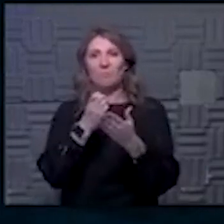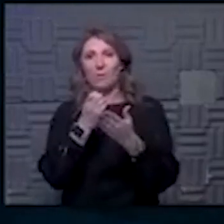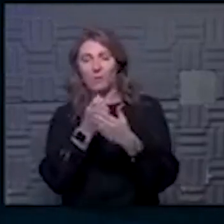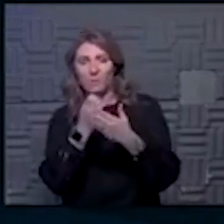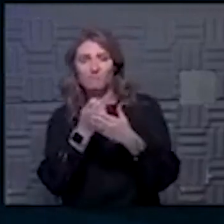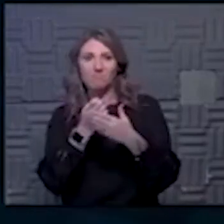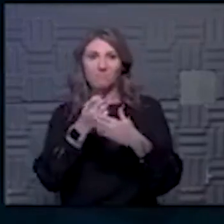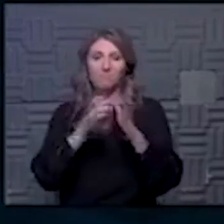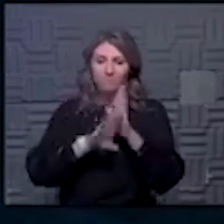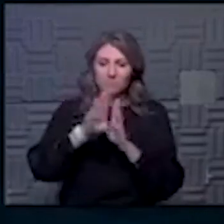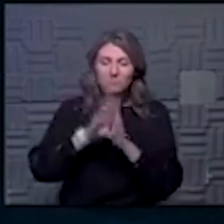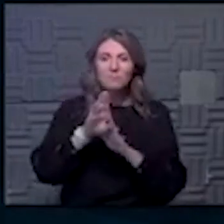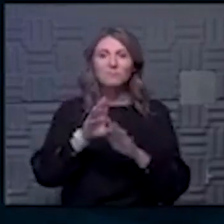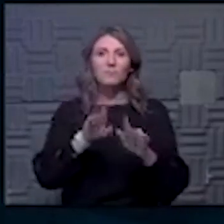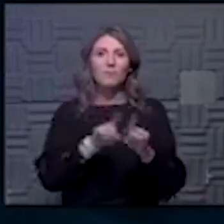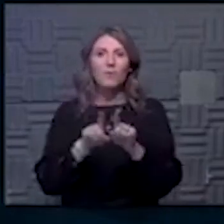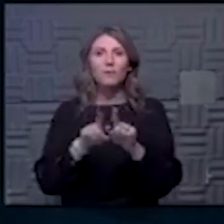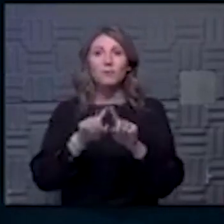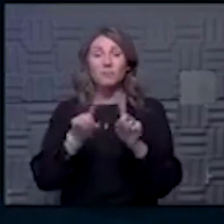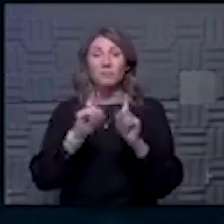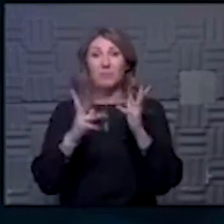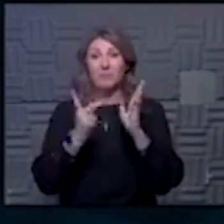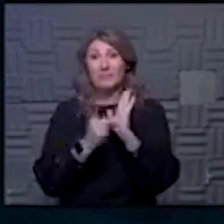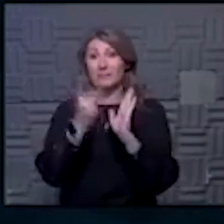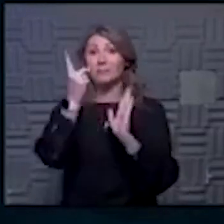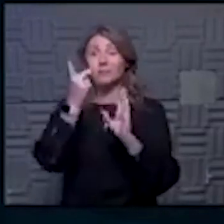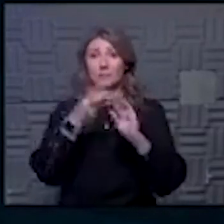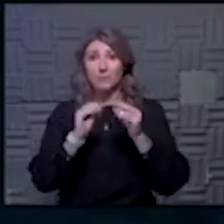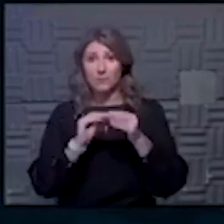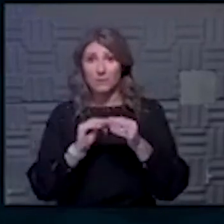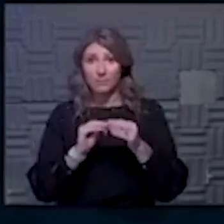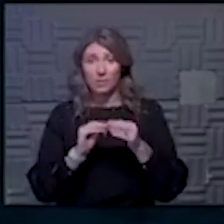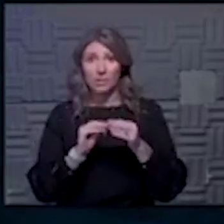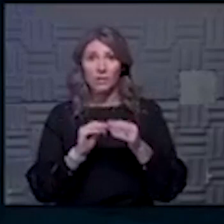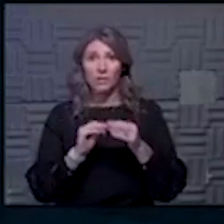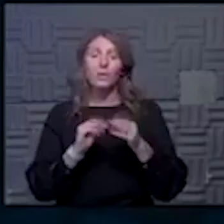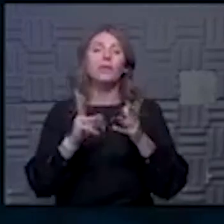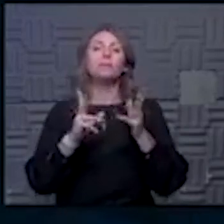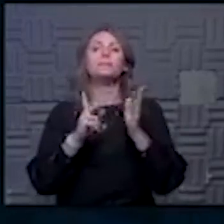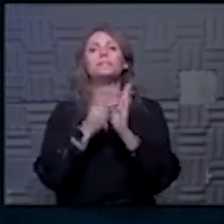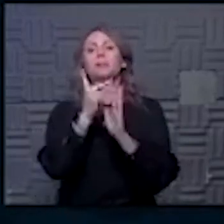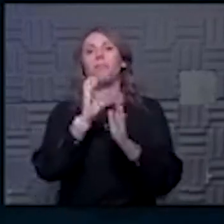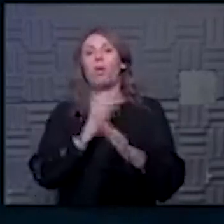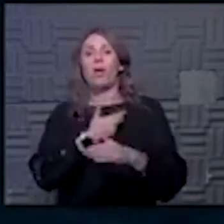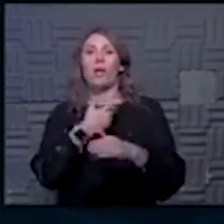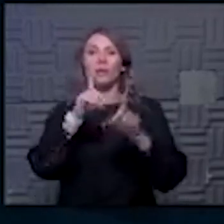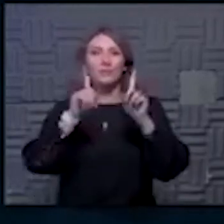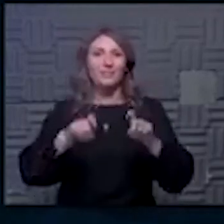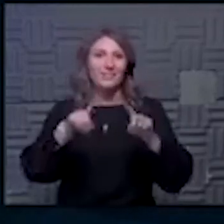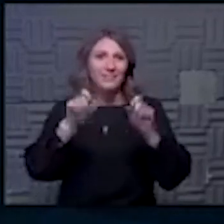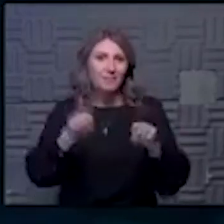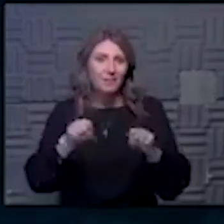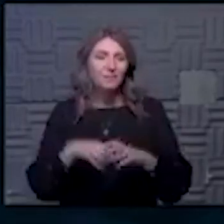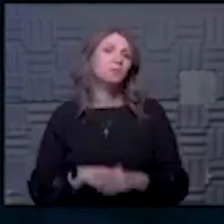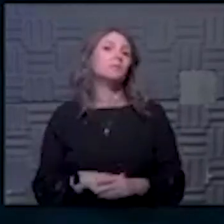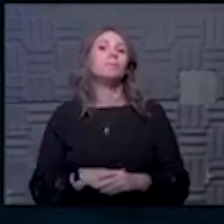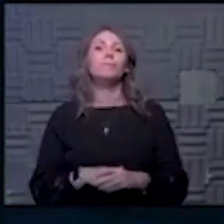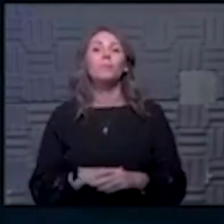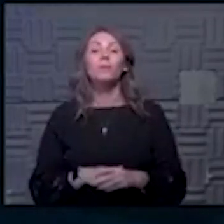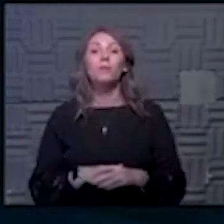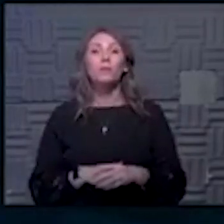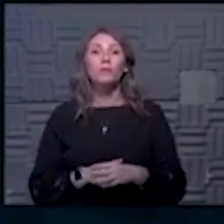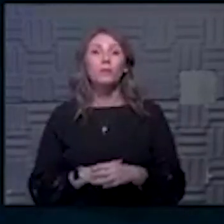accomplished as well. But we could potentially double the number of, double our testing capacity. That's awesome. Our 404